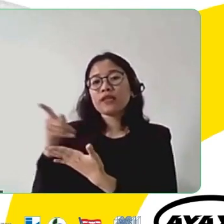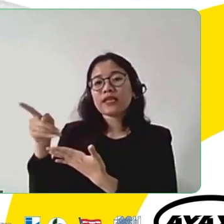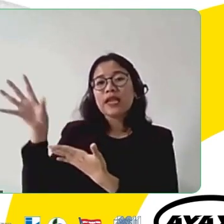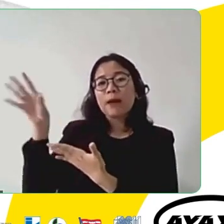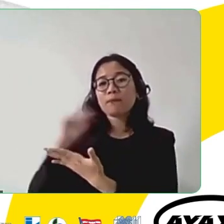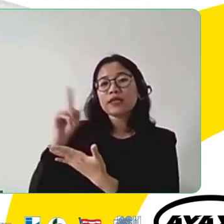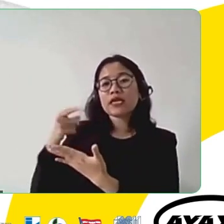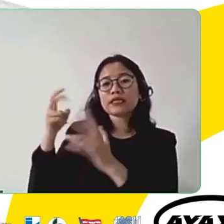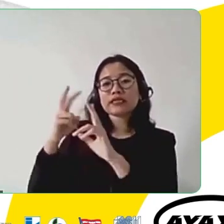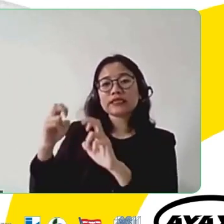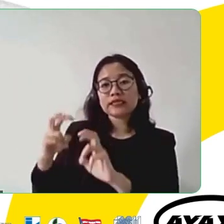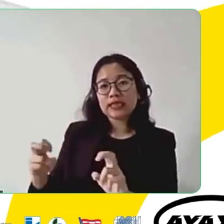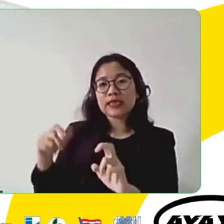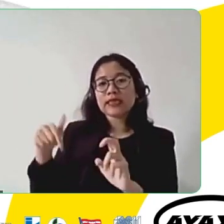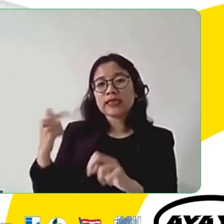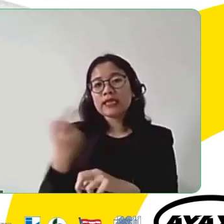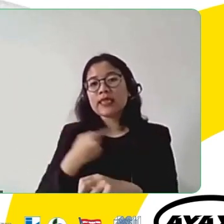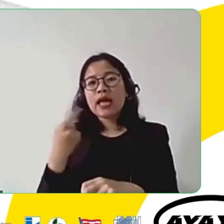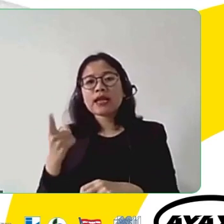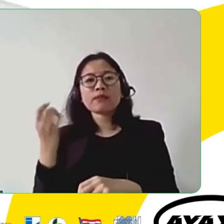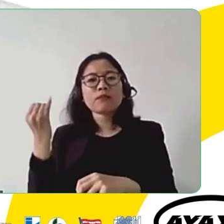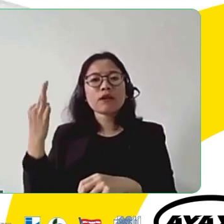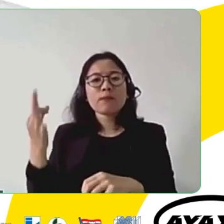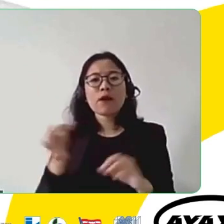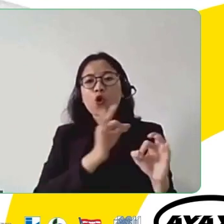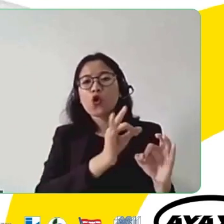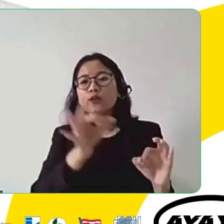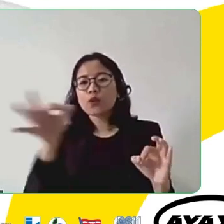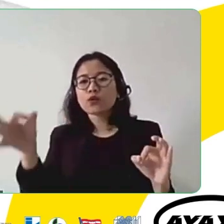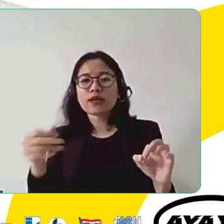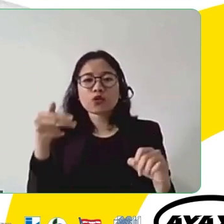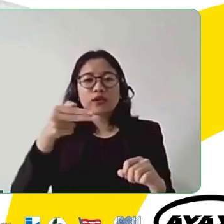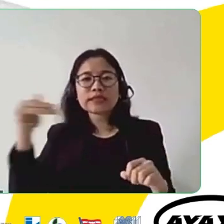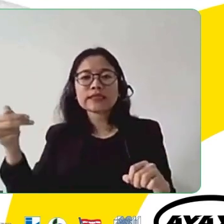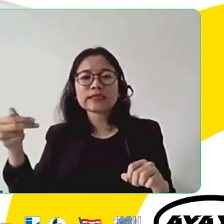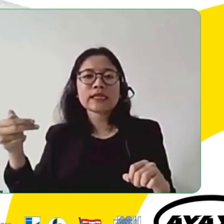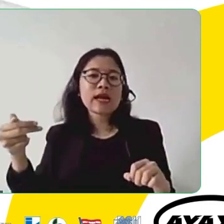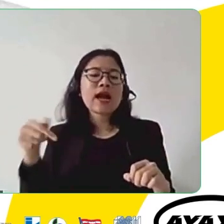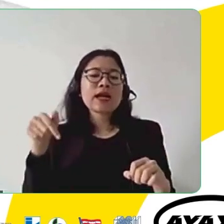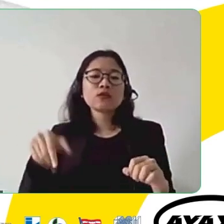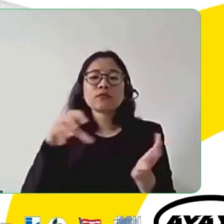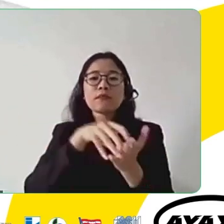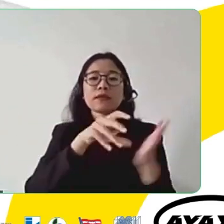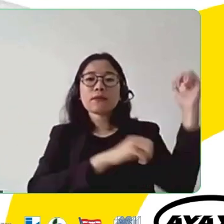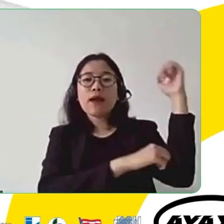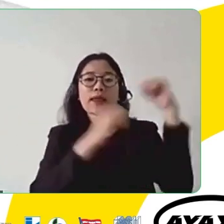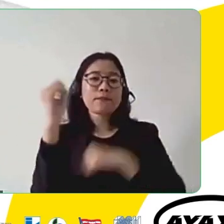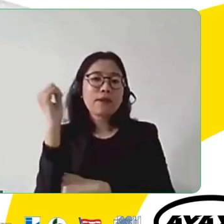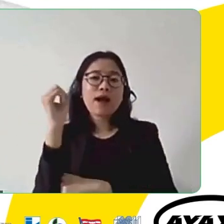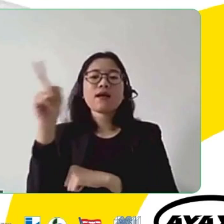significantly associated with the acute respiratory infection, pneumonia, as well